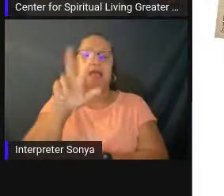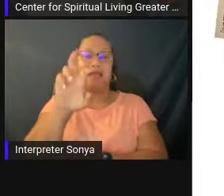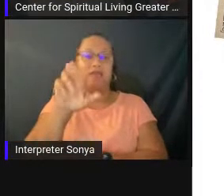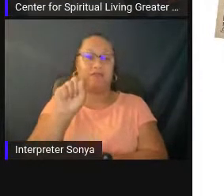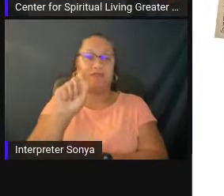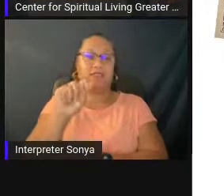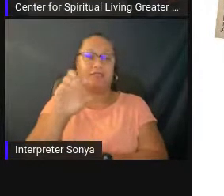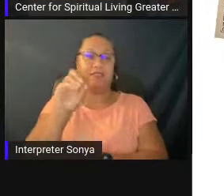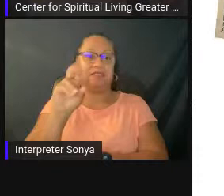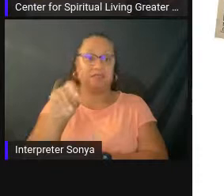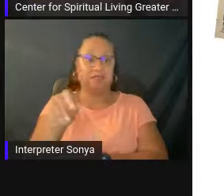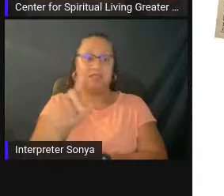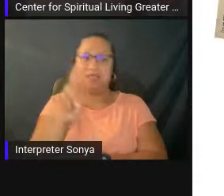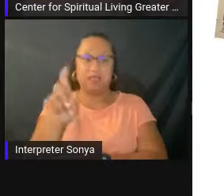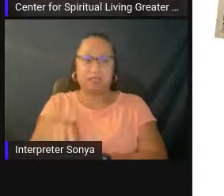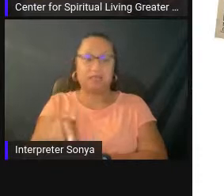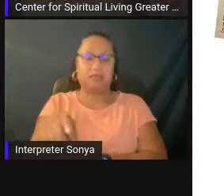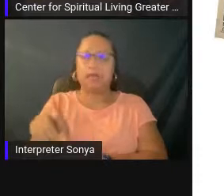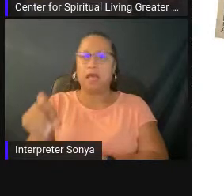On June 19,